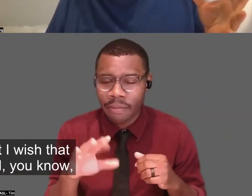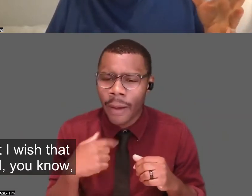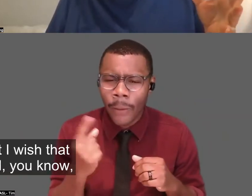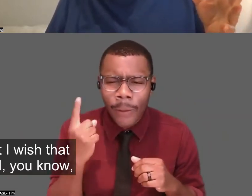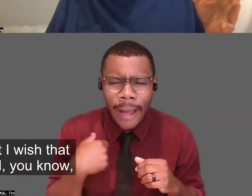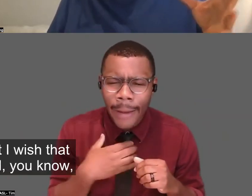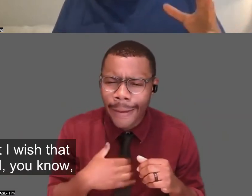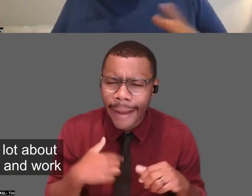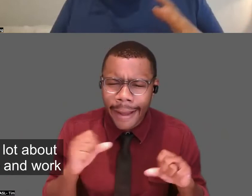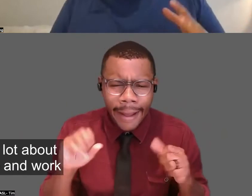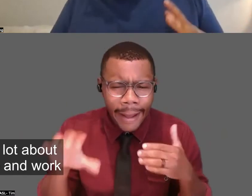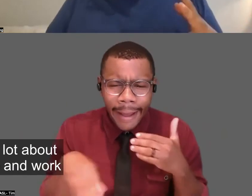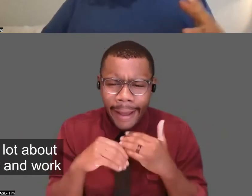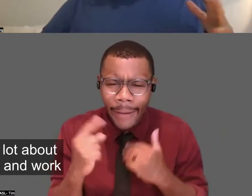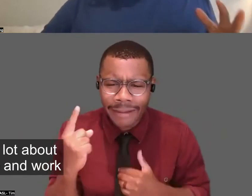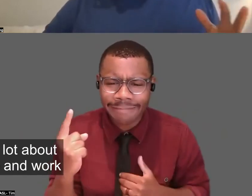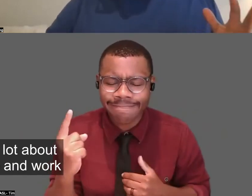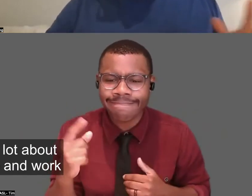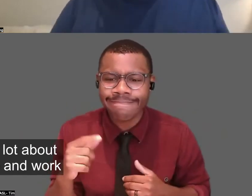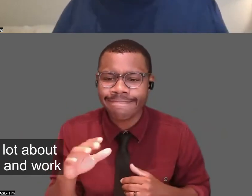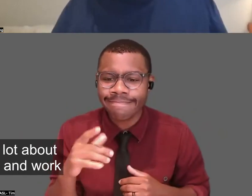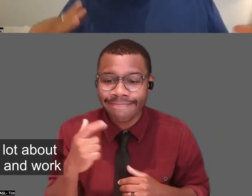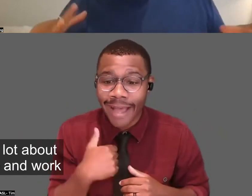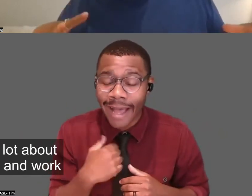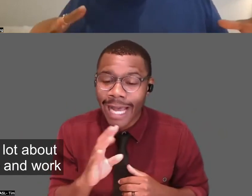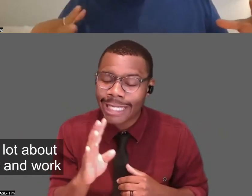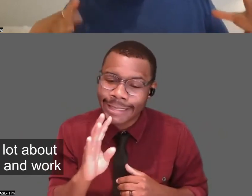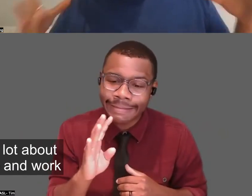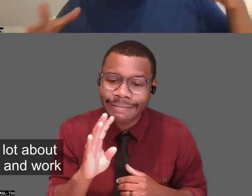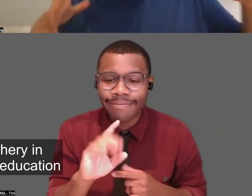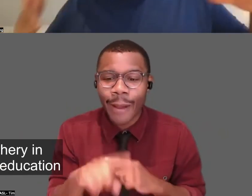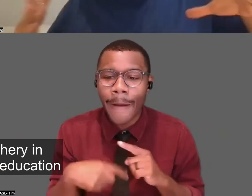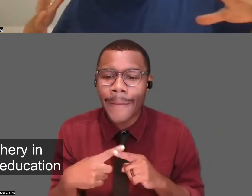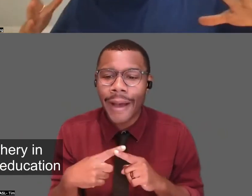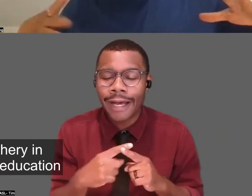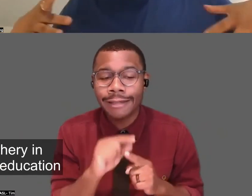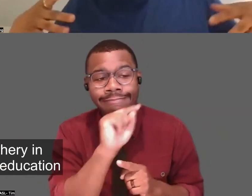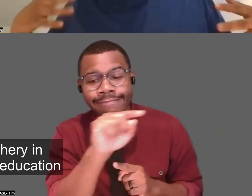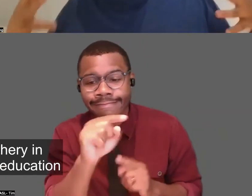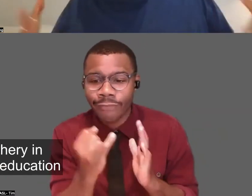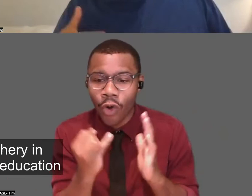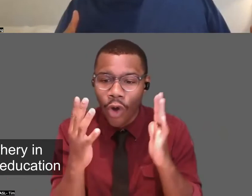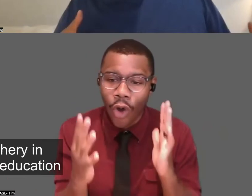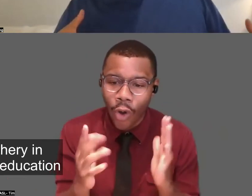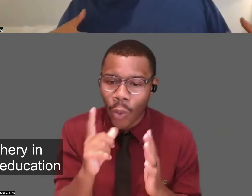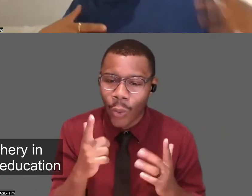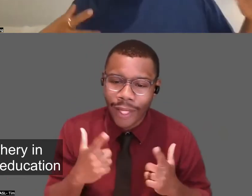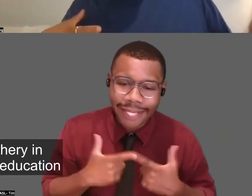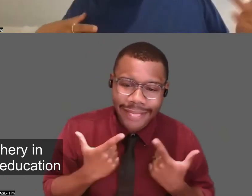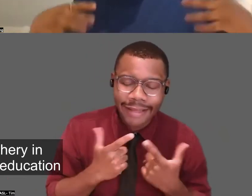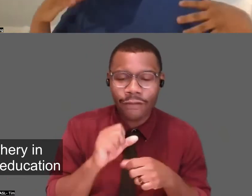add, I spoke a lot about artists who live and worked on the periphery in relationship